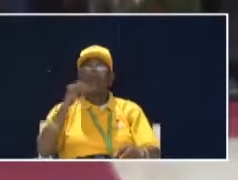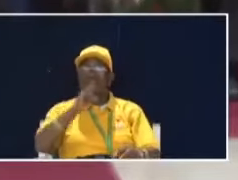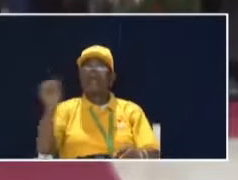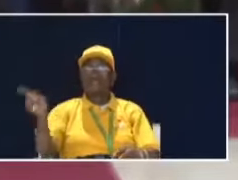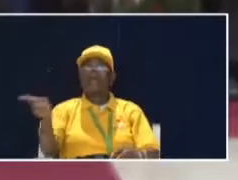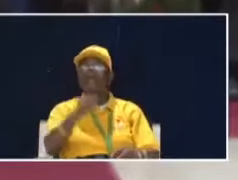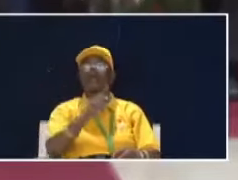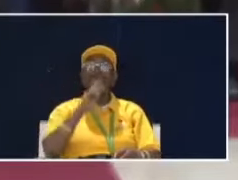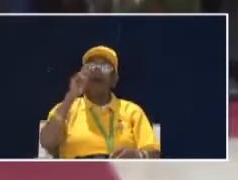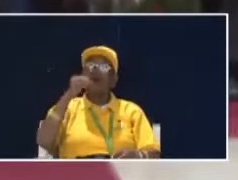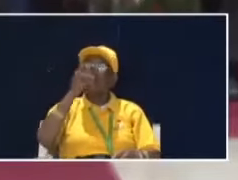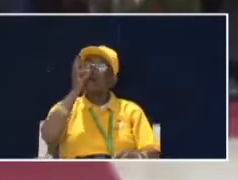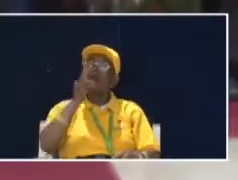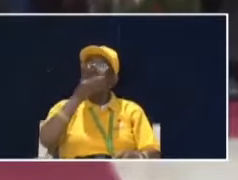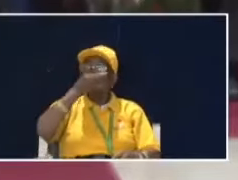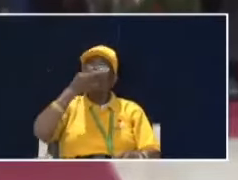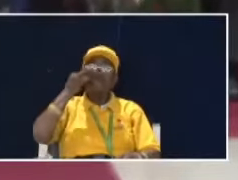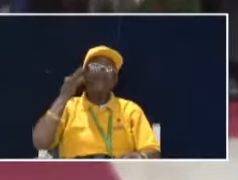And you know,